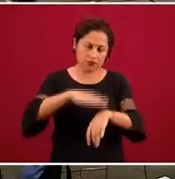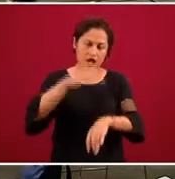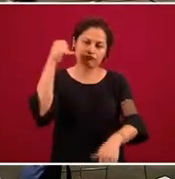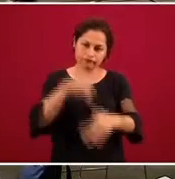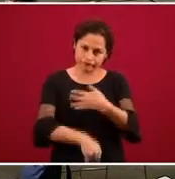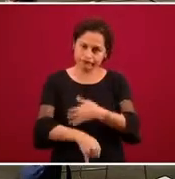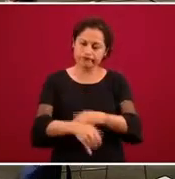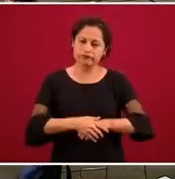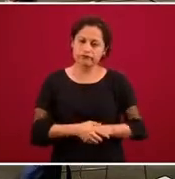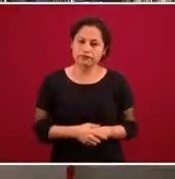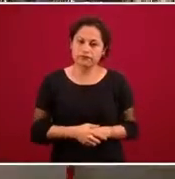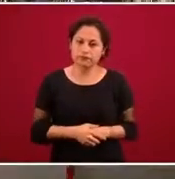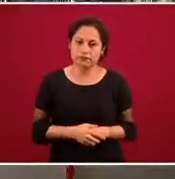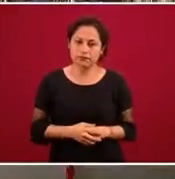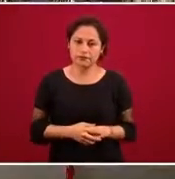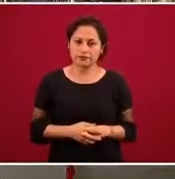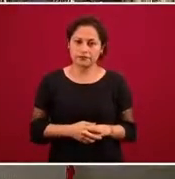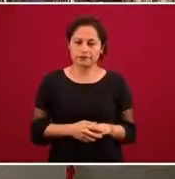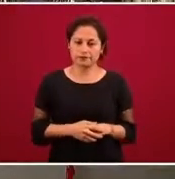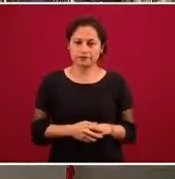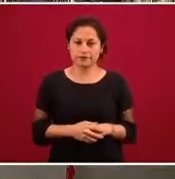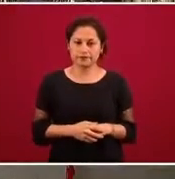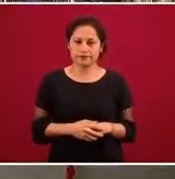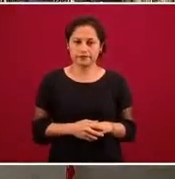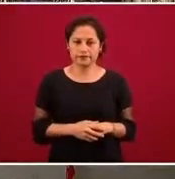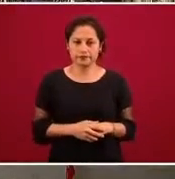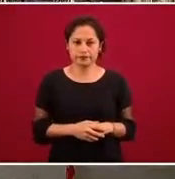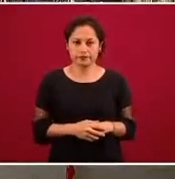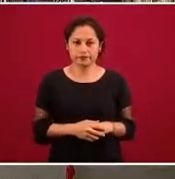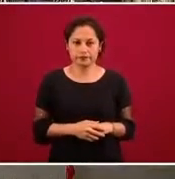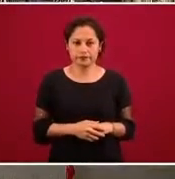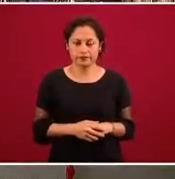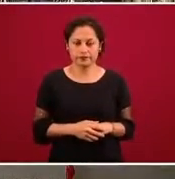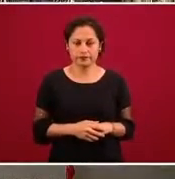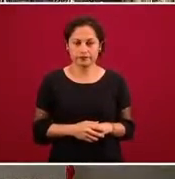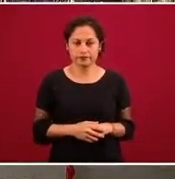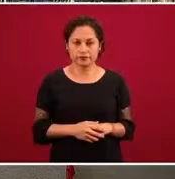require particular care. Next question.